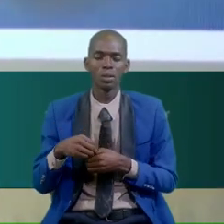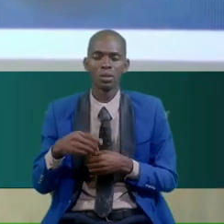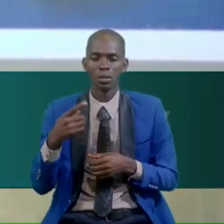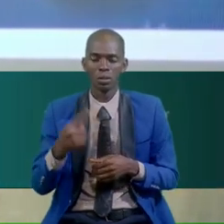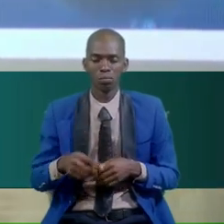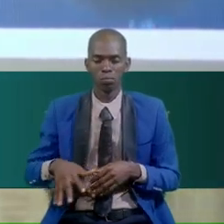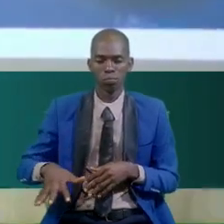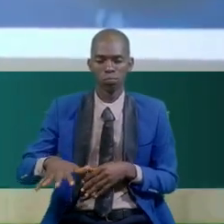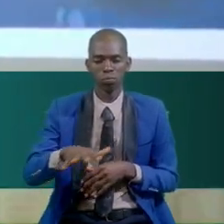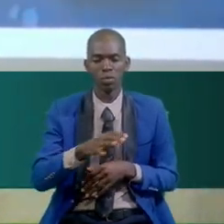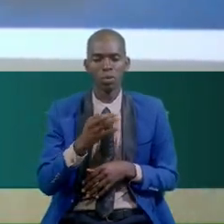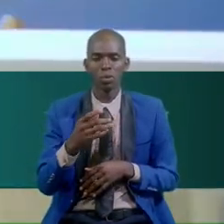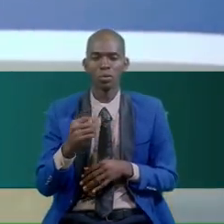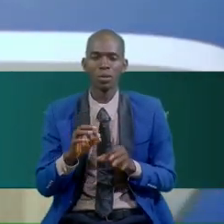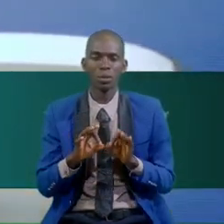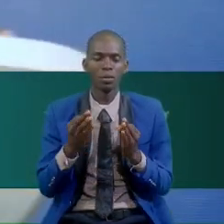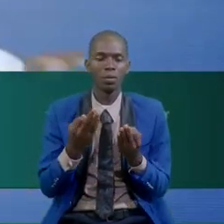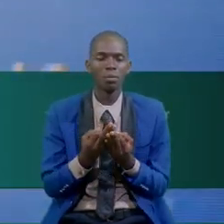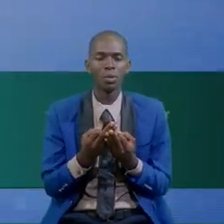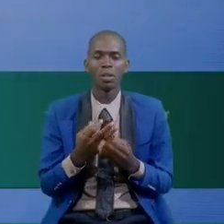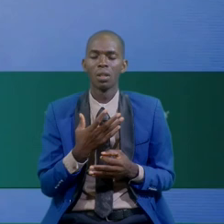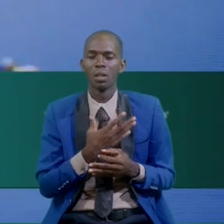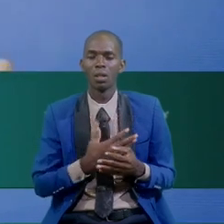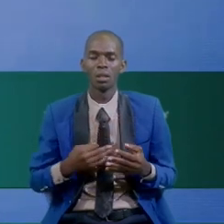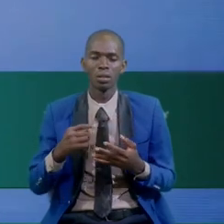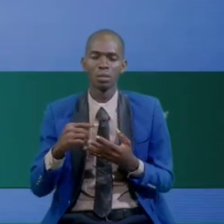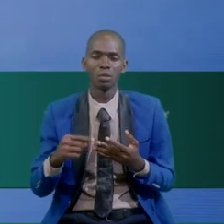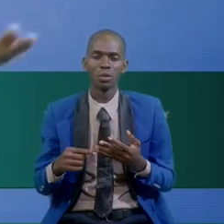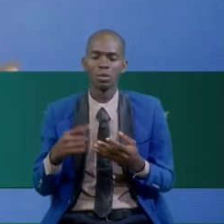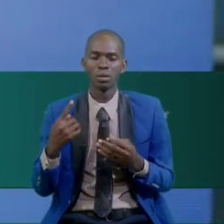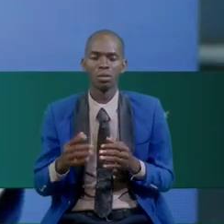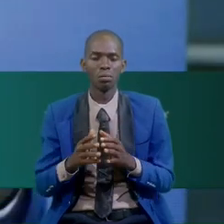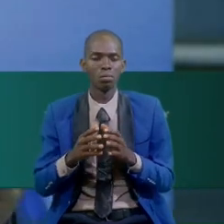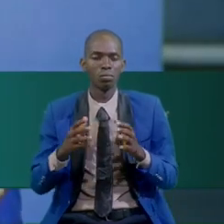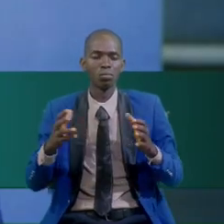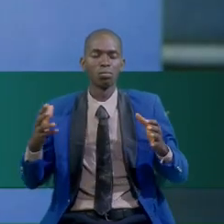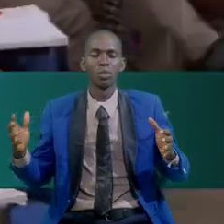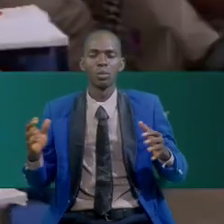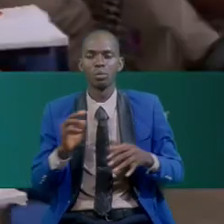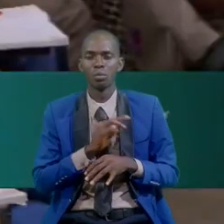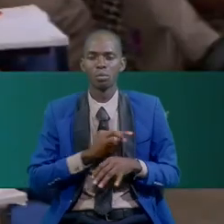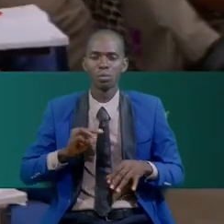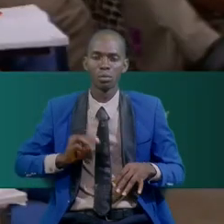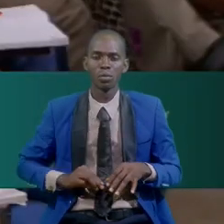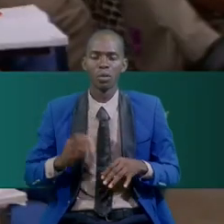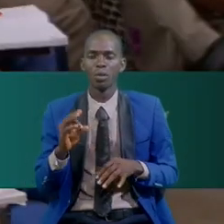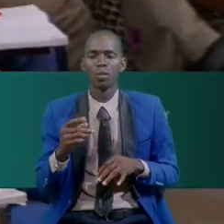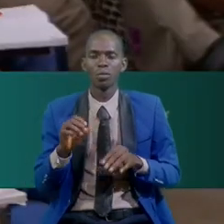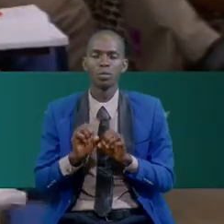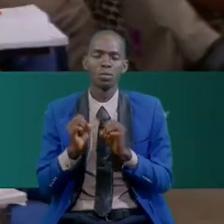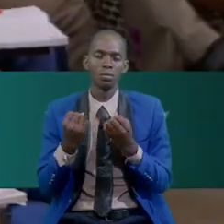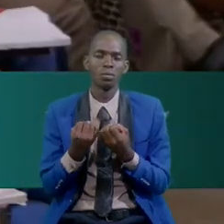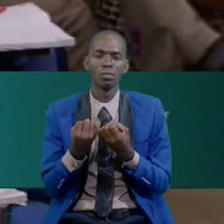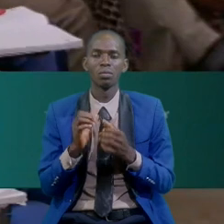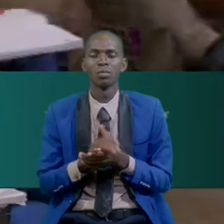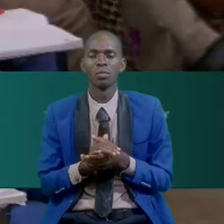their families and in the larger audience of society. He